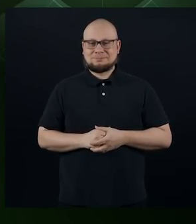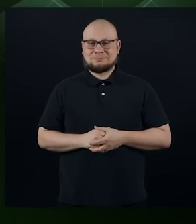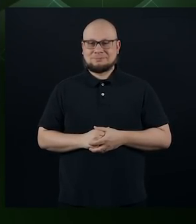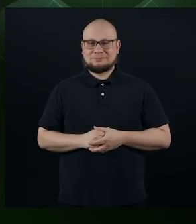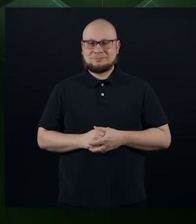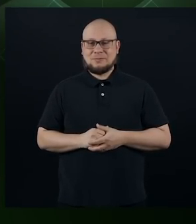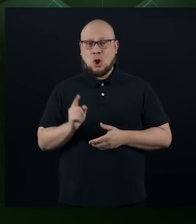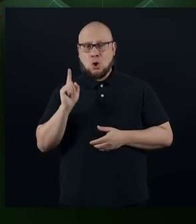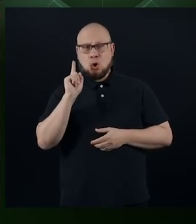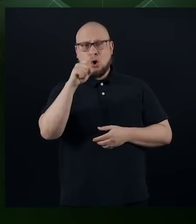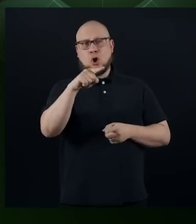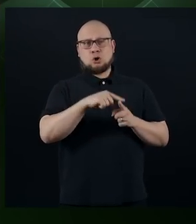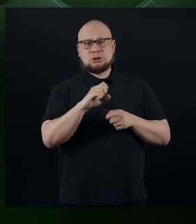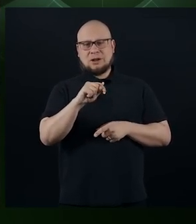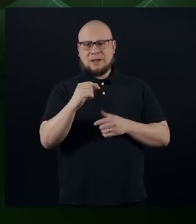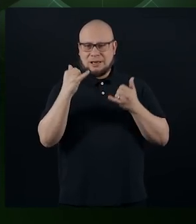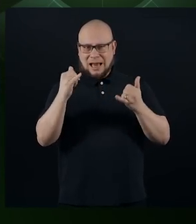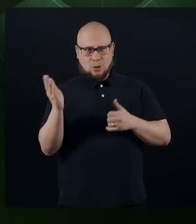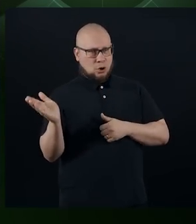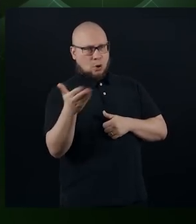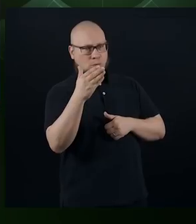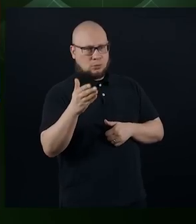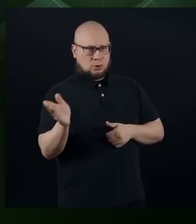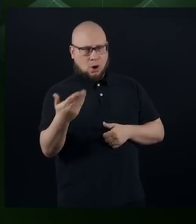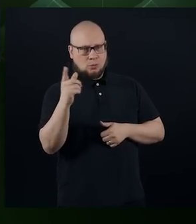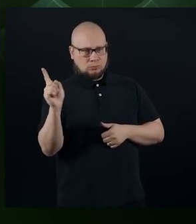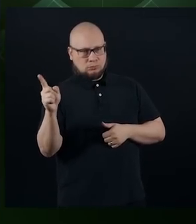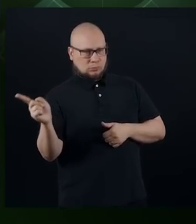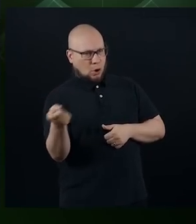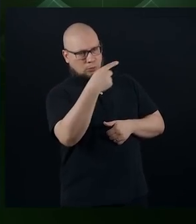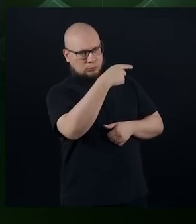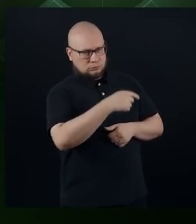To the Sea of Thieves. Quick as you like. Chop, chop.